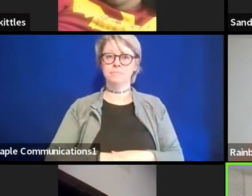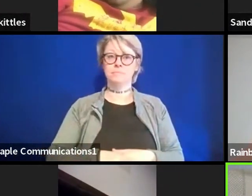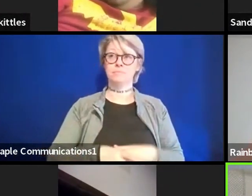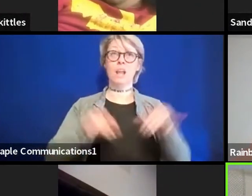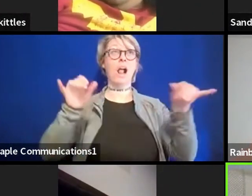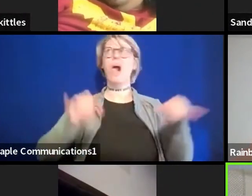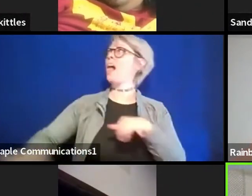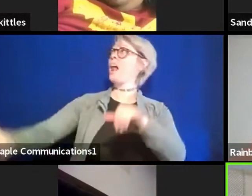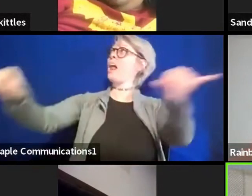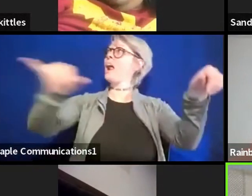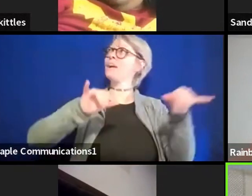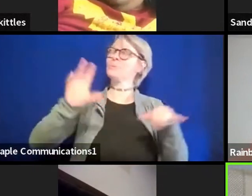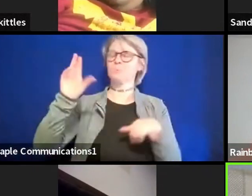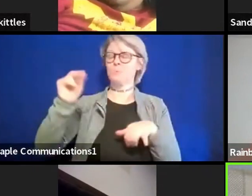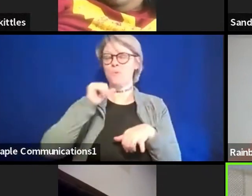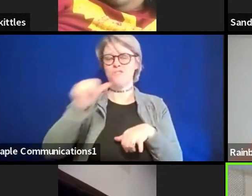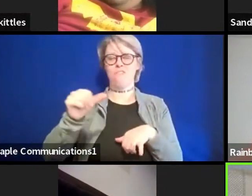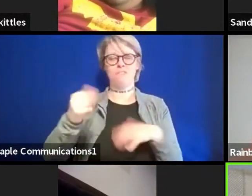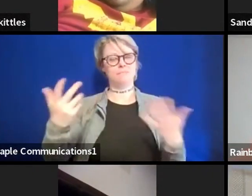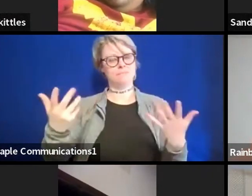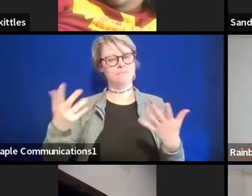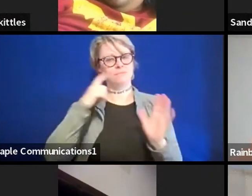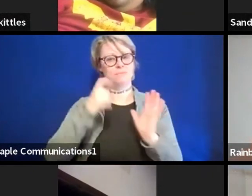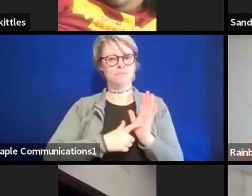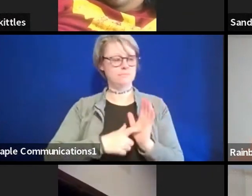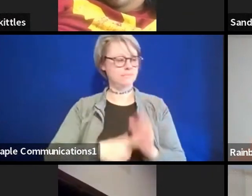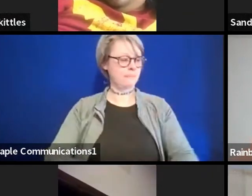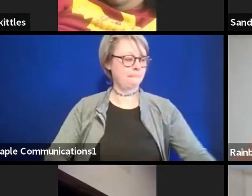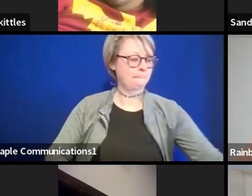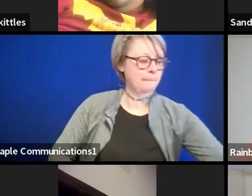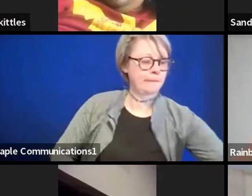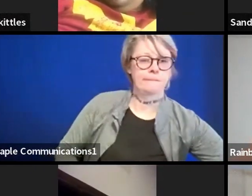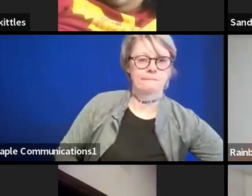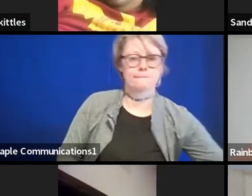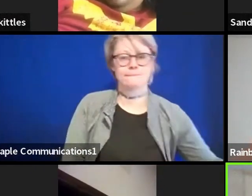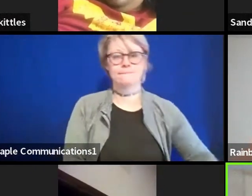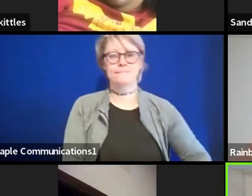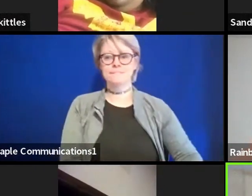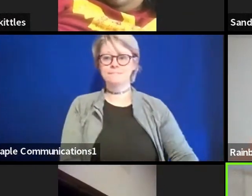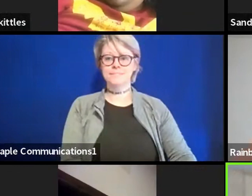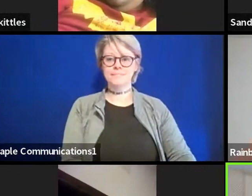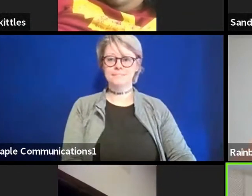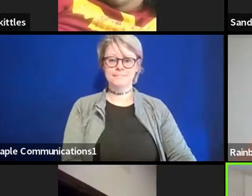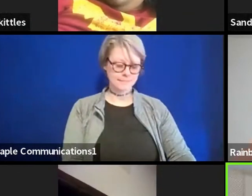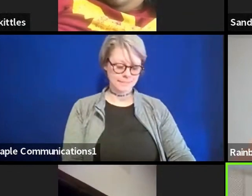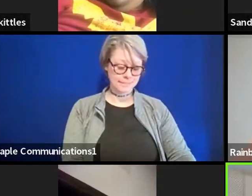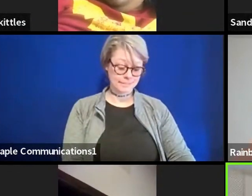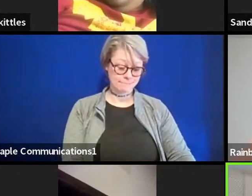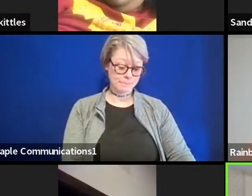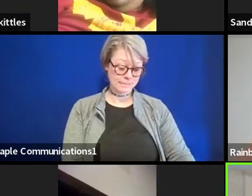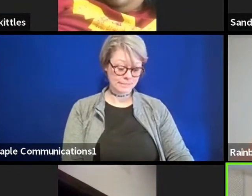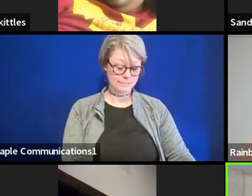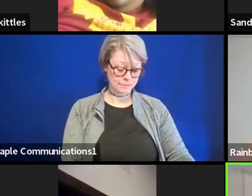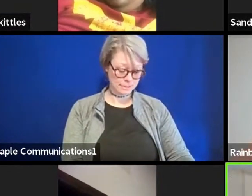same. We're not all the same. Right. One person, it's finding that time I find to sit